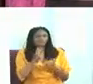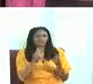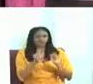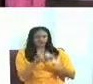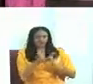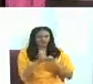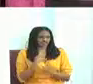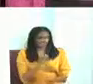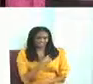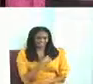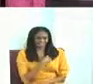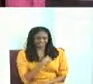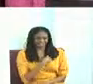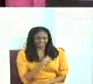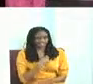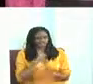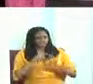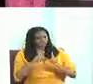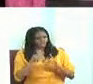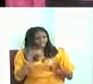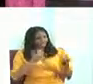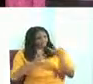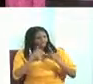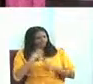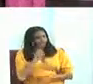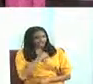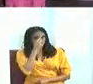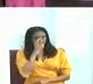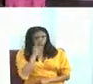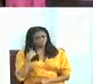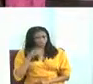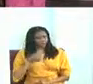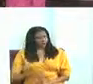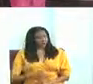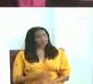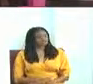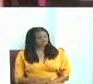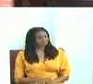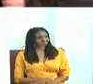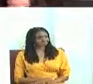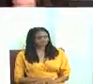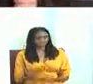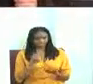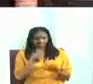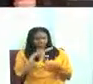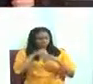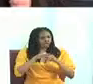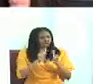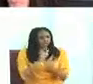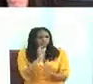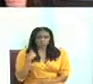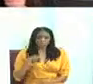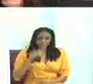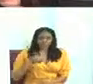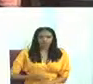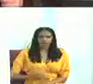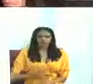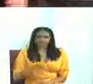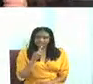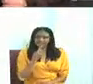different, but loving us for who we are. Yes. And being a part of who we are. Yes. And